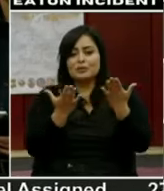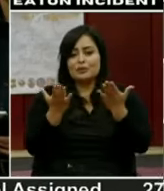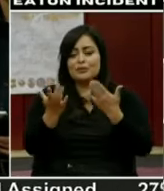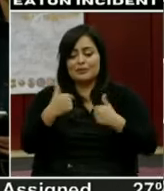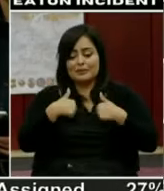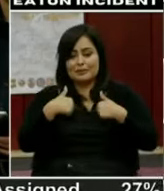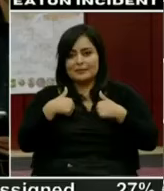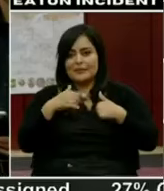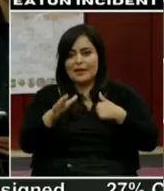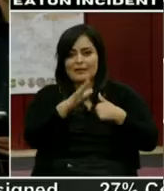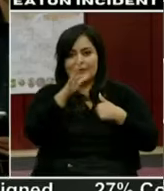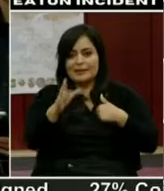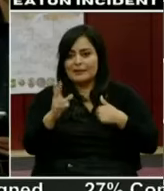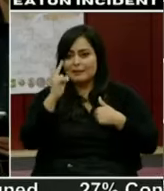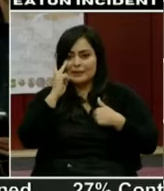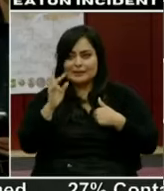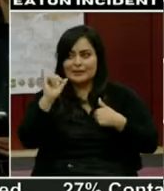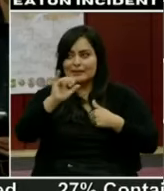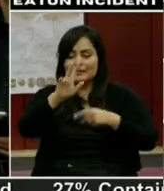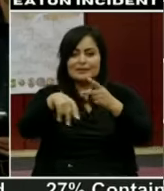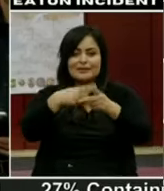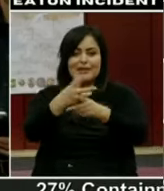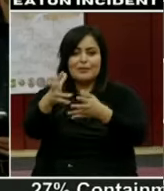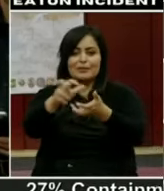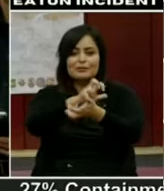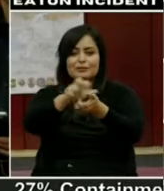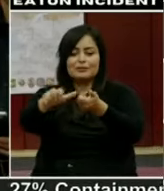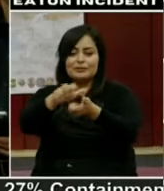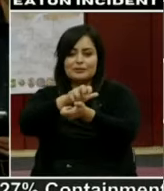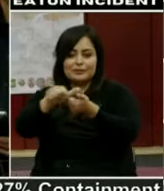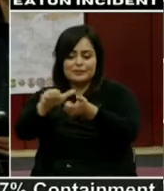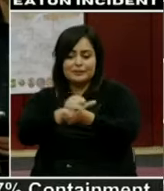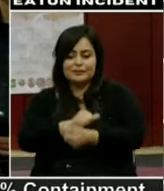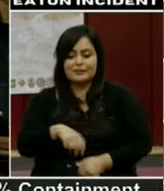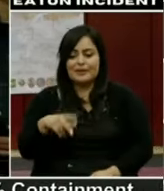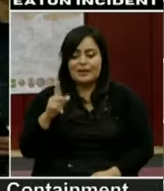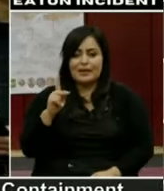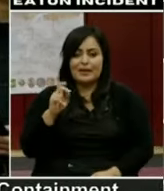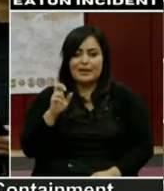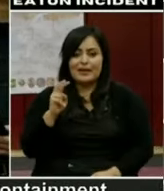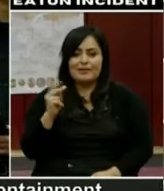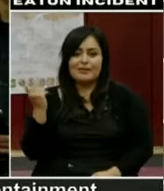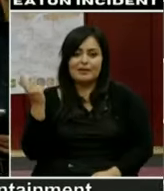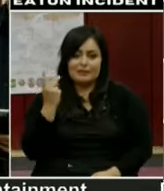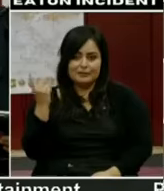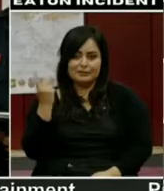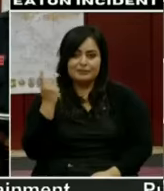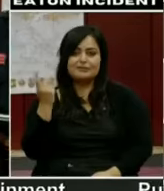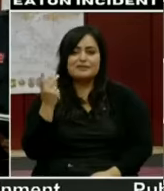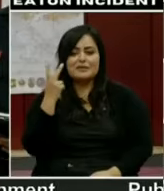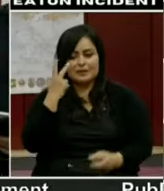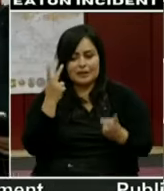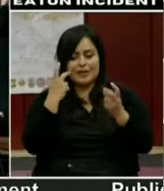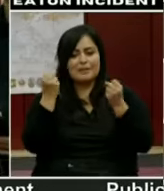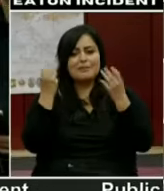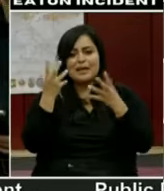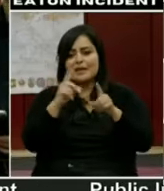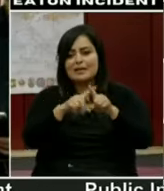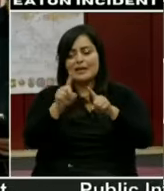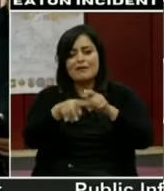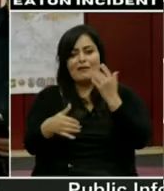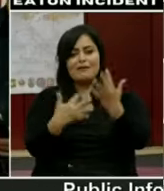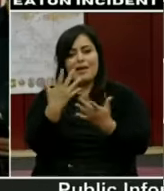seen something so devastating. Kevin and myself have been part of many fires over those last 28